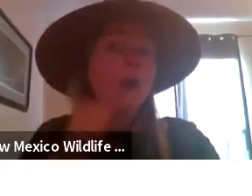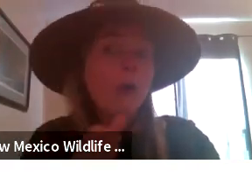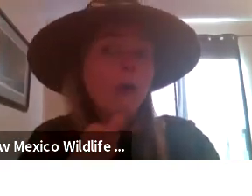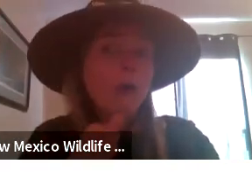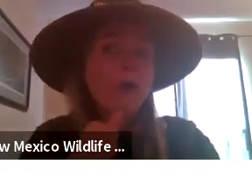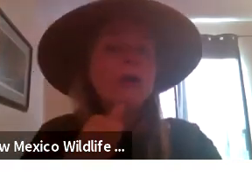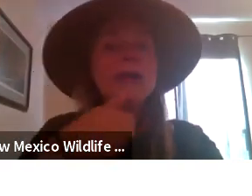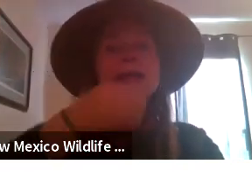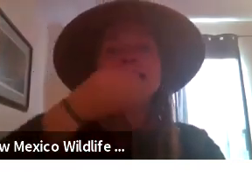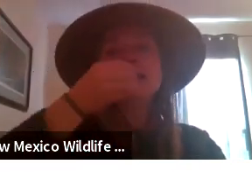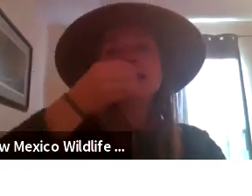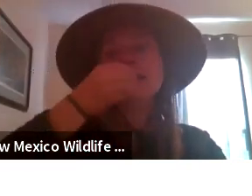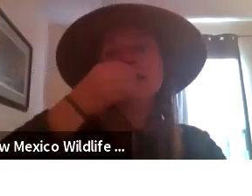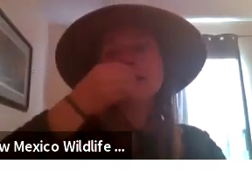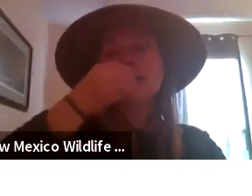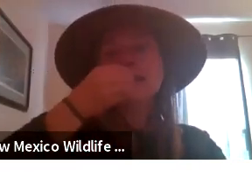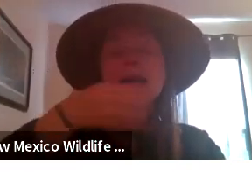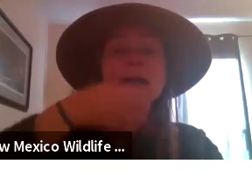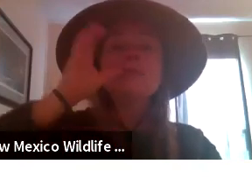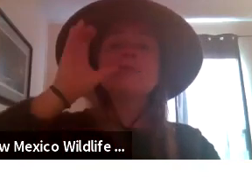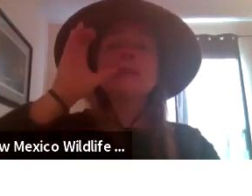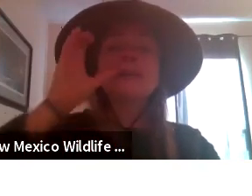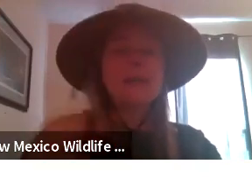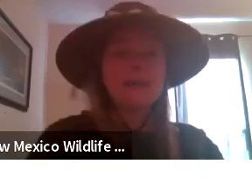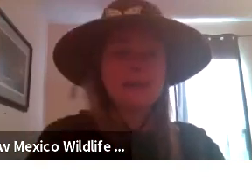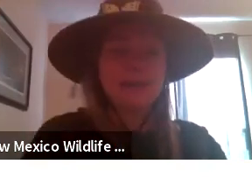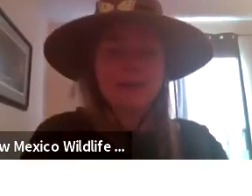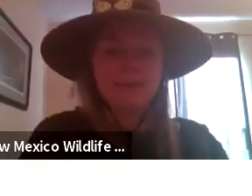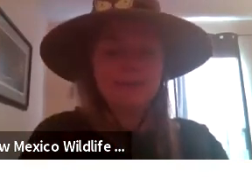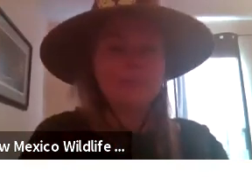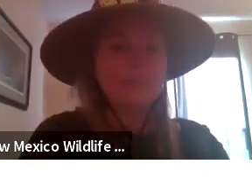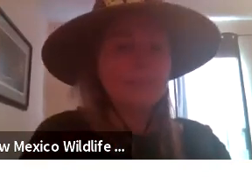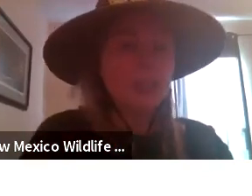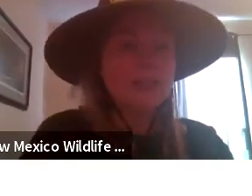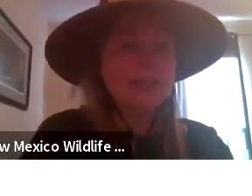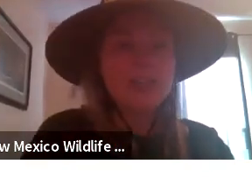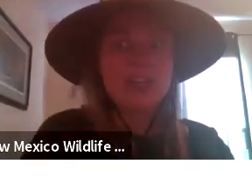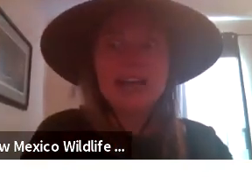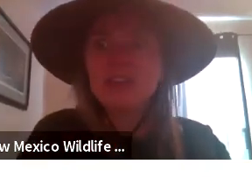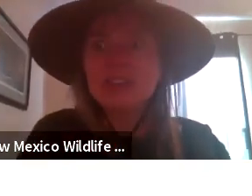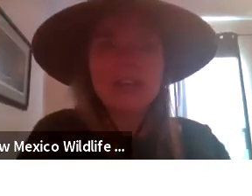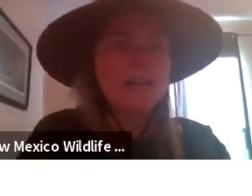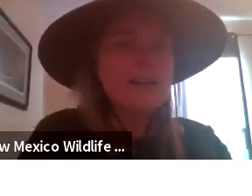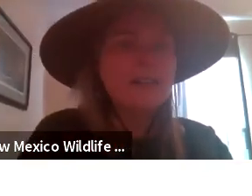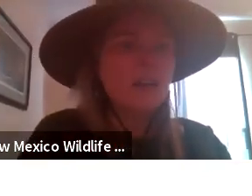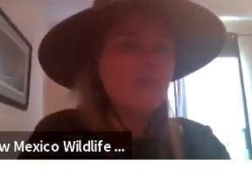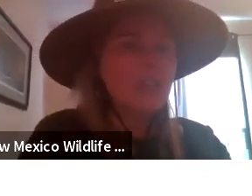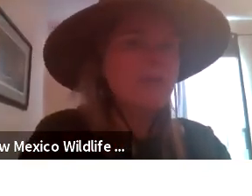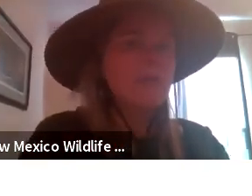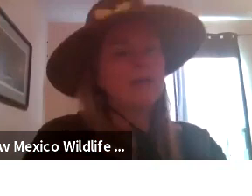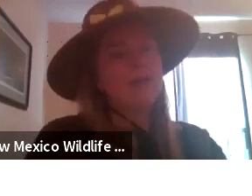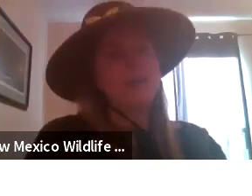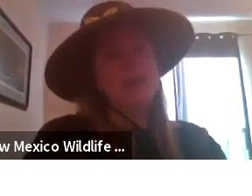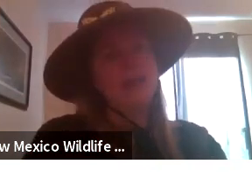The girl is eating and drinking. It looks like she has crunchy carrots